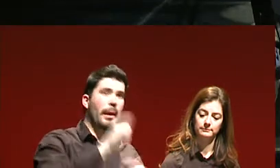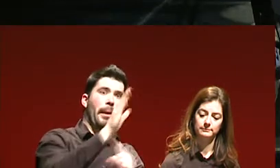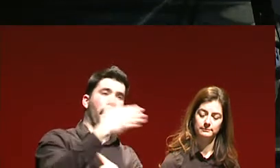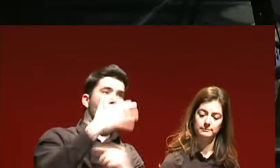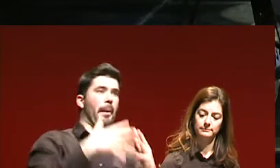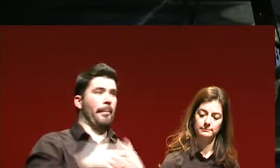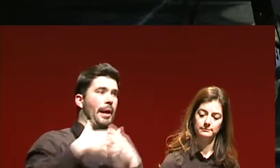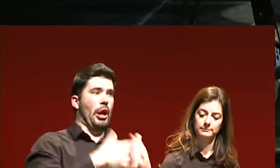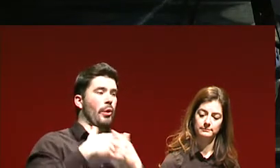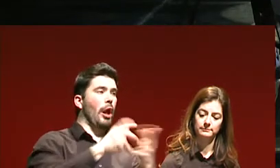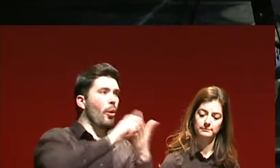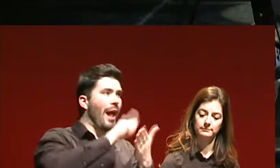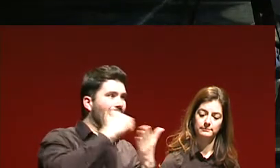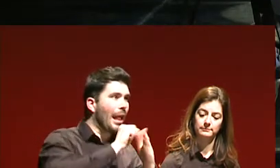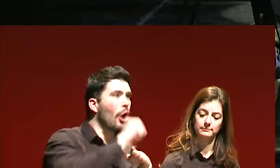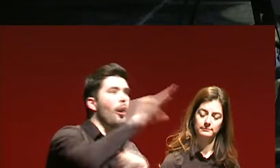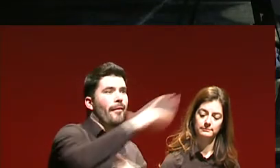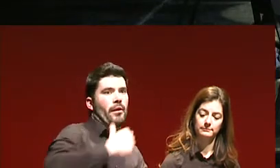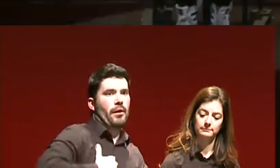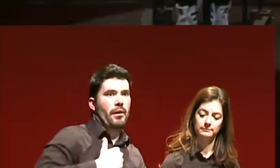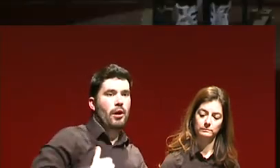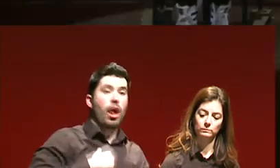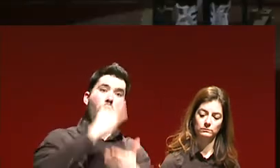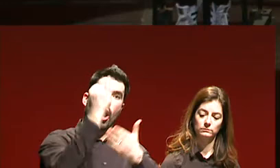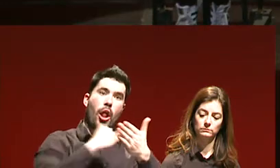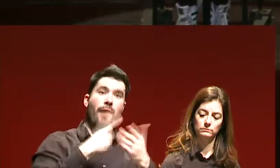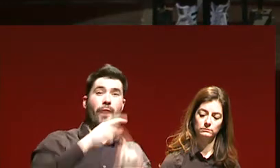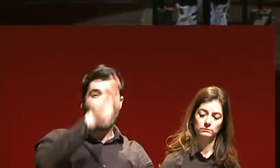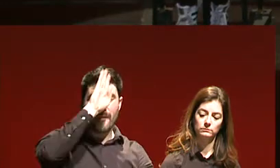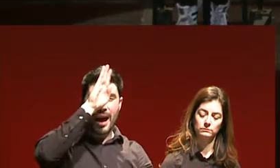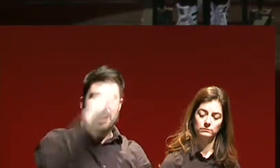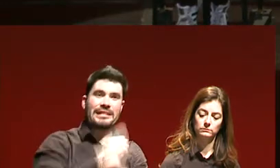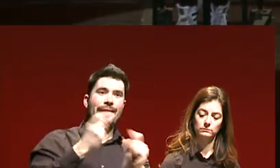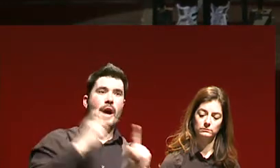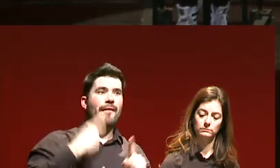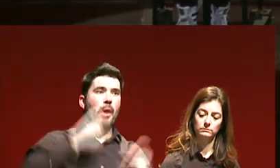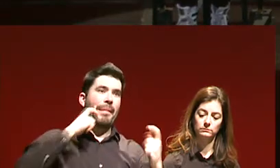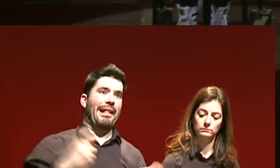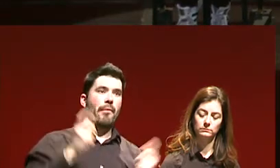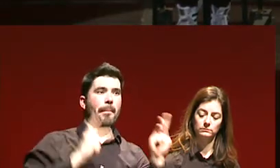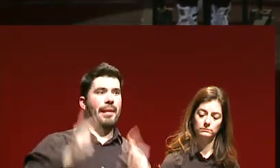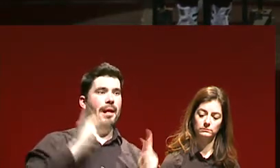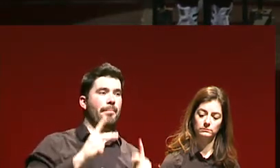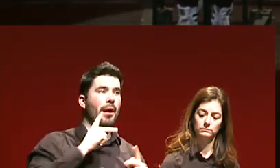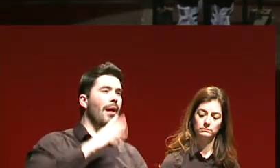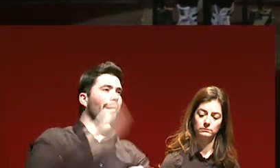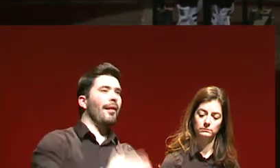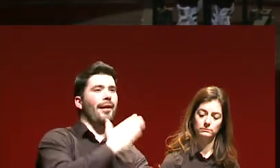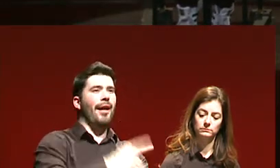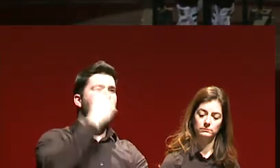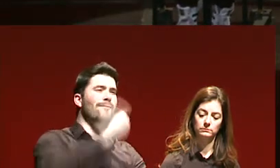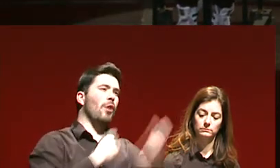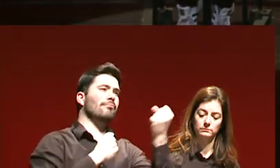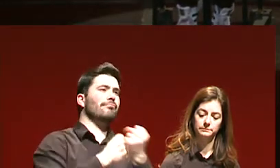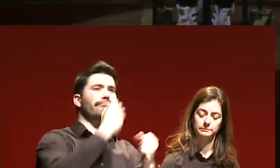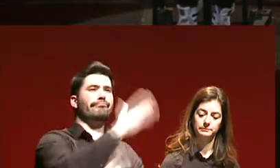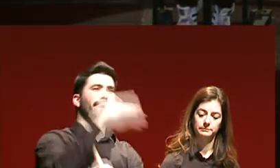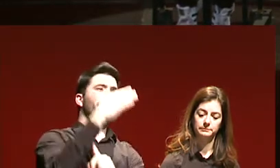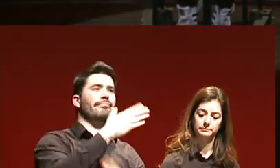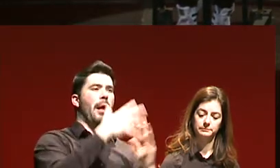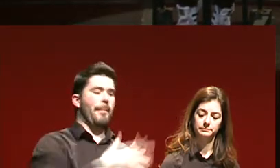the infidels. Draw a picture of a New York firefighter saving us from the evildoers. Sing a song of patriotism for America.